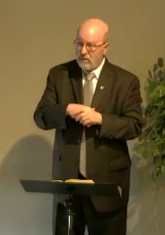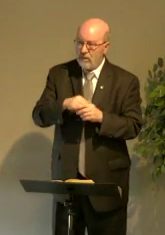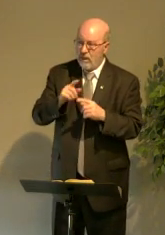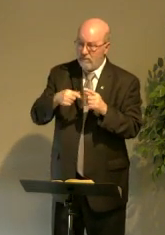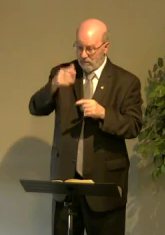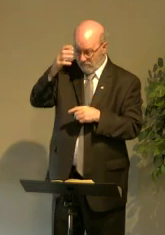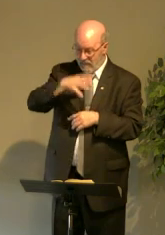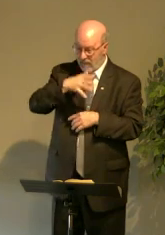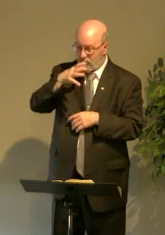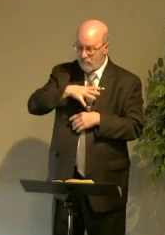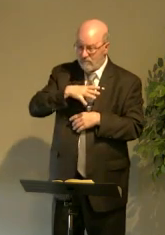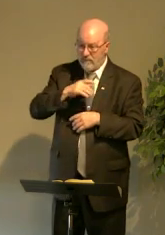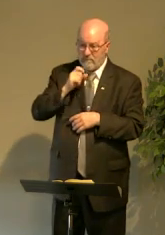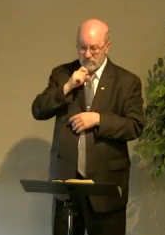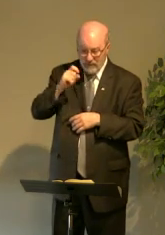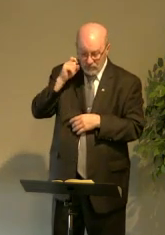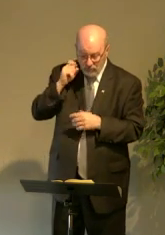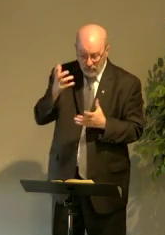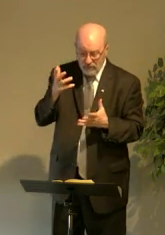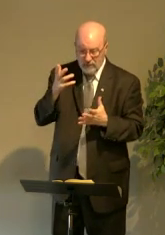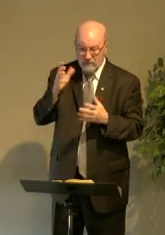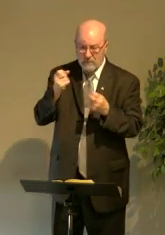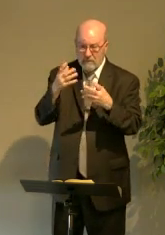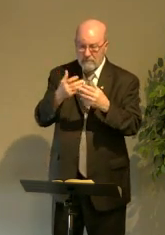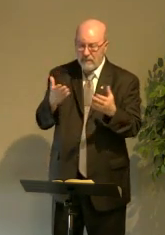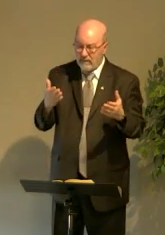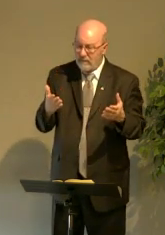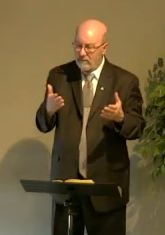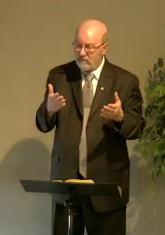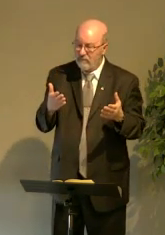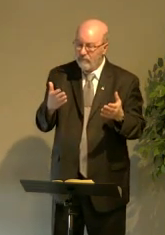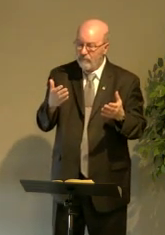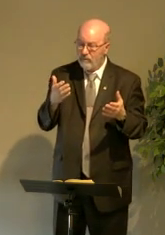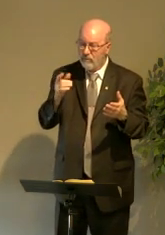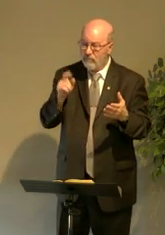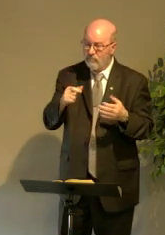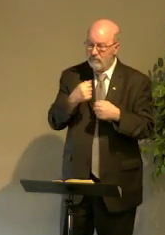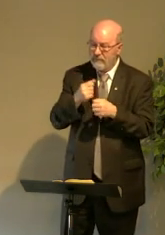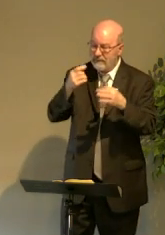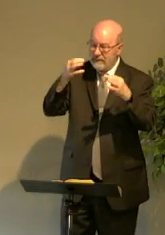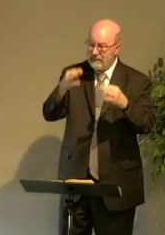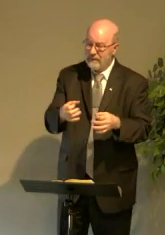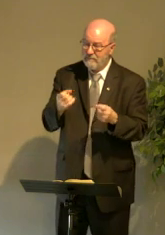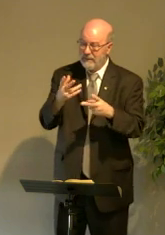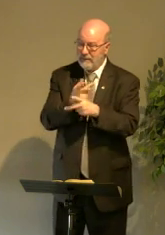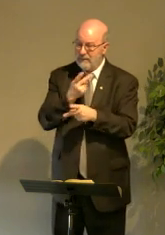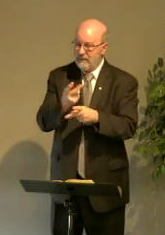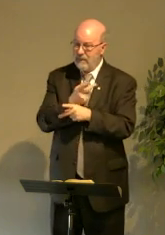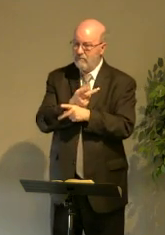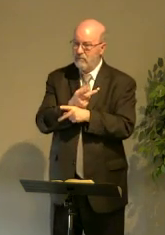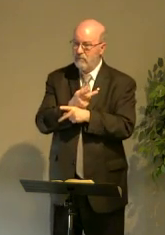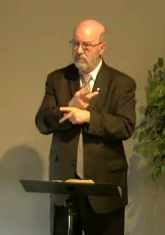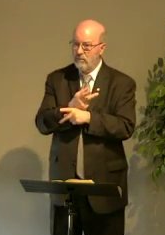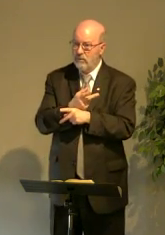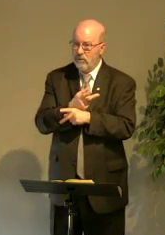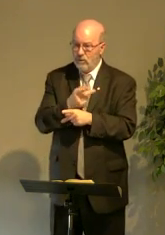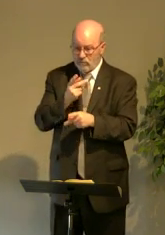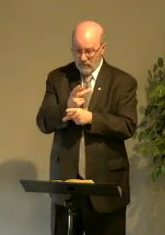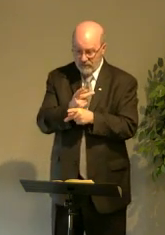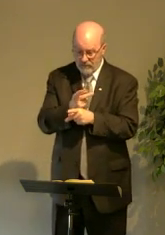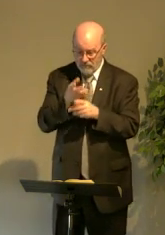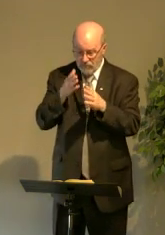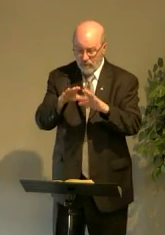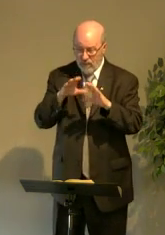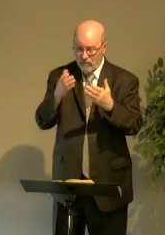about sexuality, about lots and lots of things. We've made the decision many times to, are we going to go with the way of the